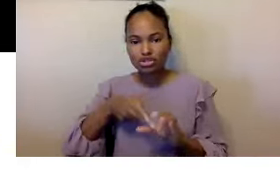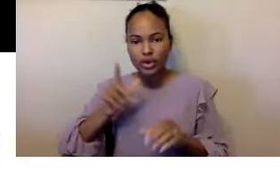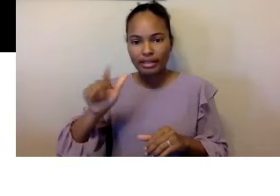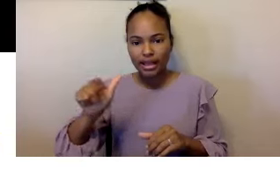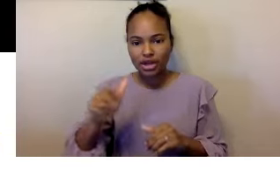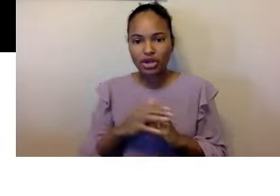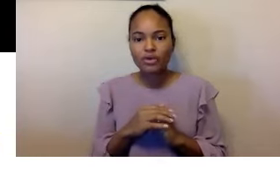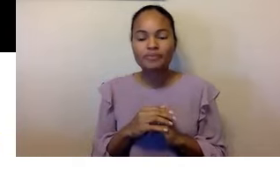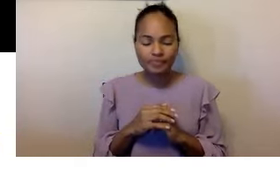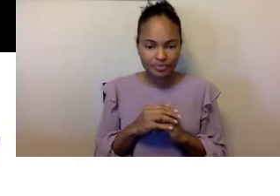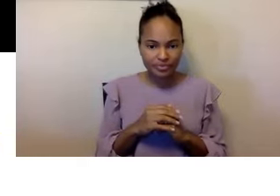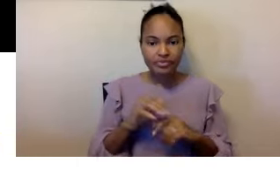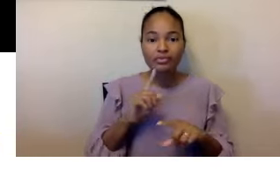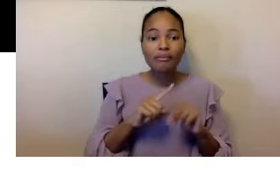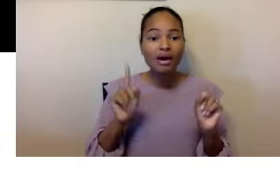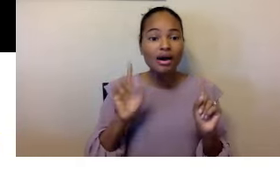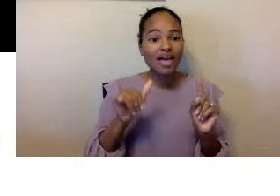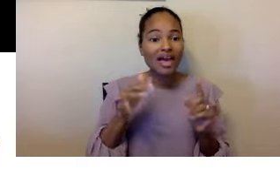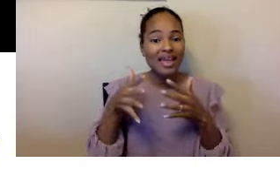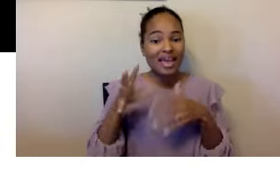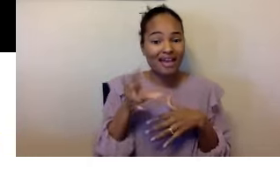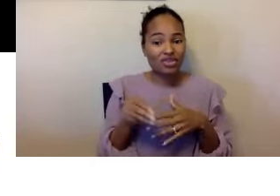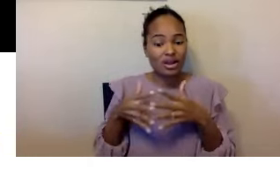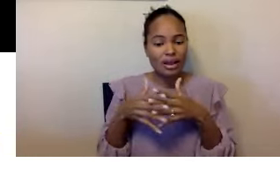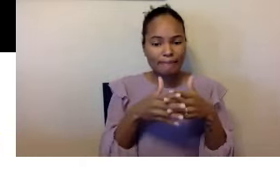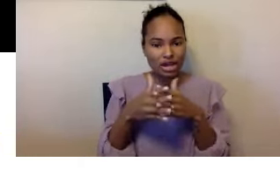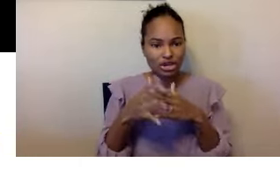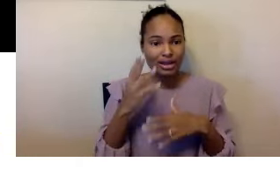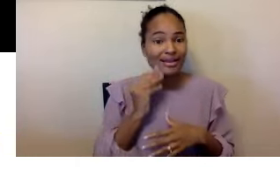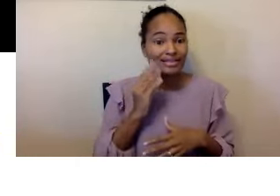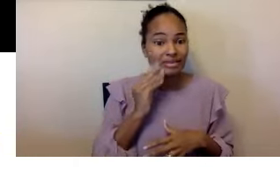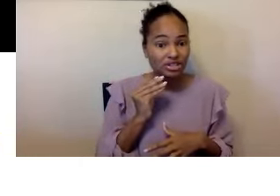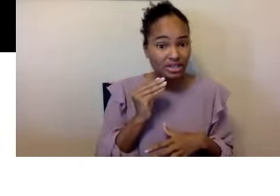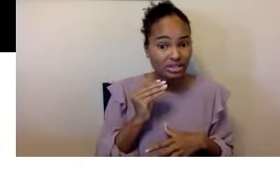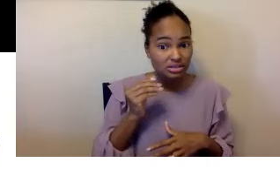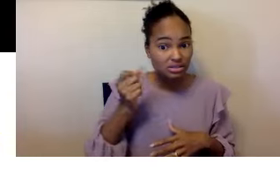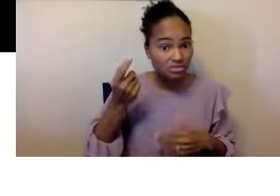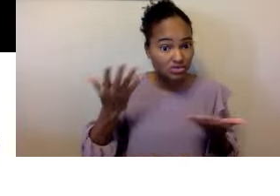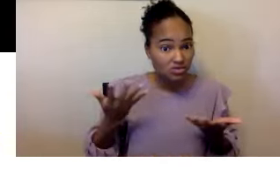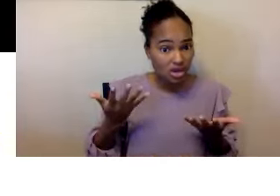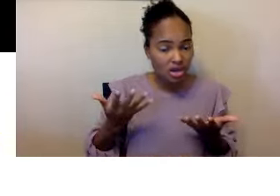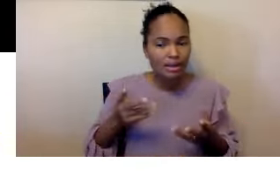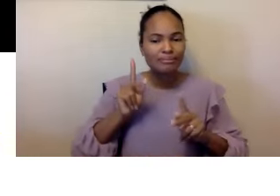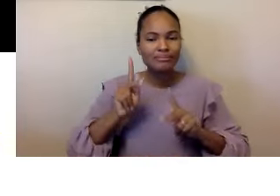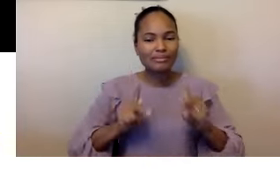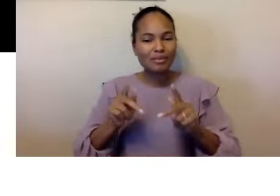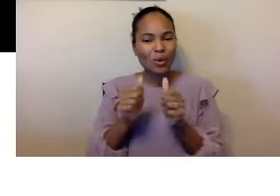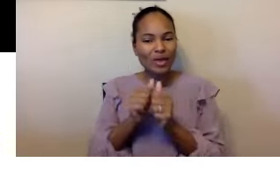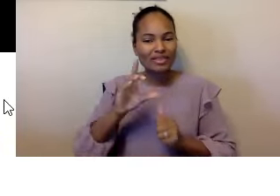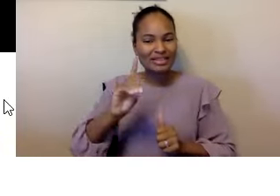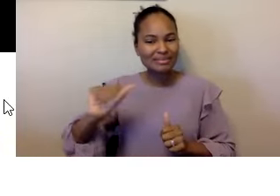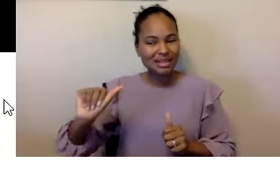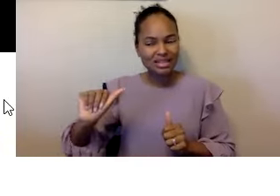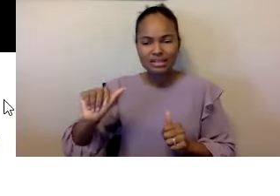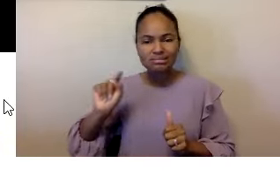African American experience has been that the people with disabilities are often segregated by race and